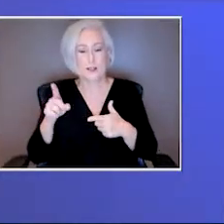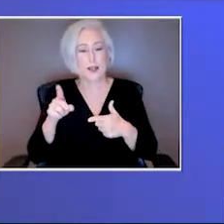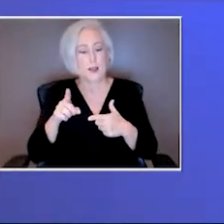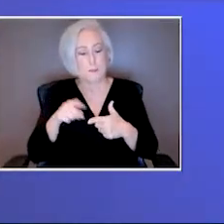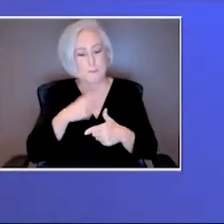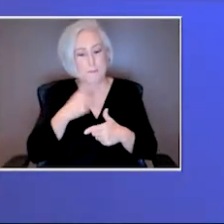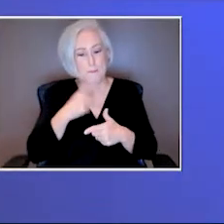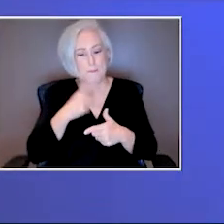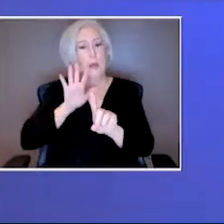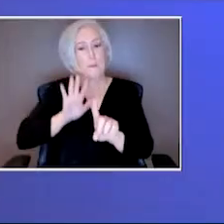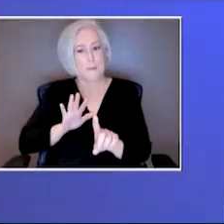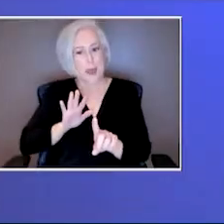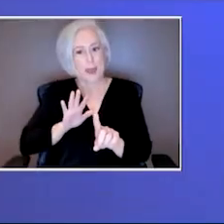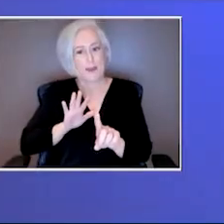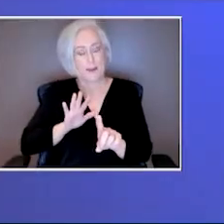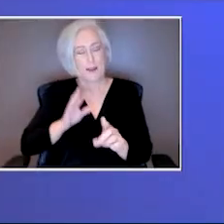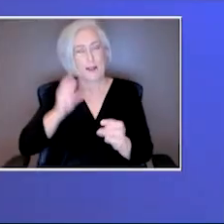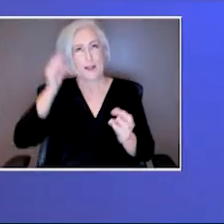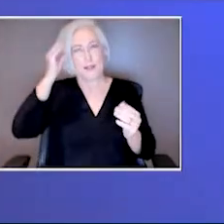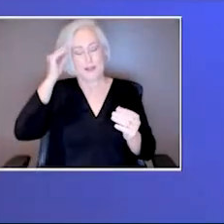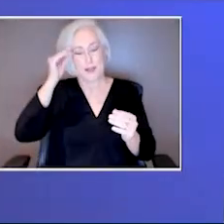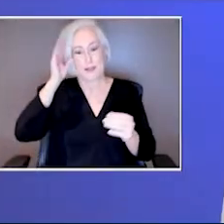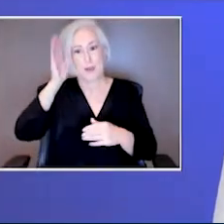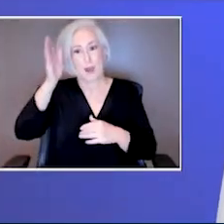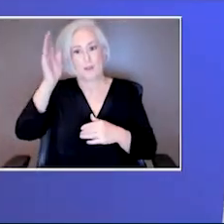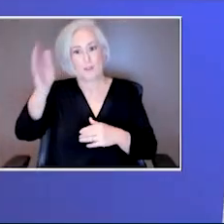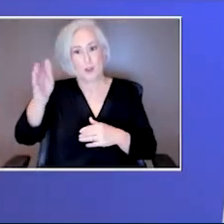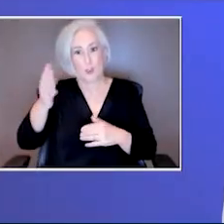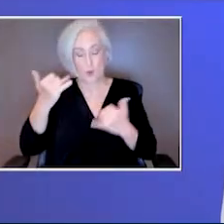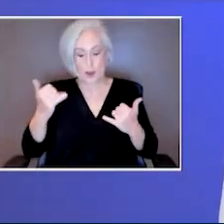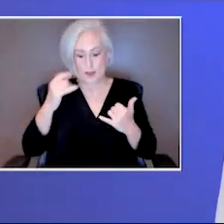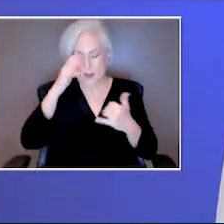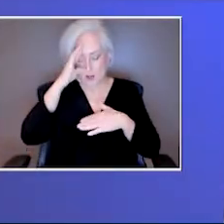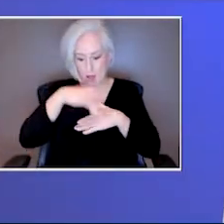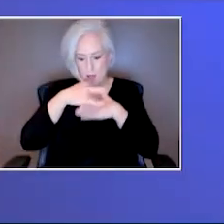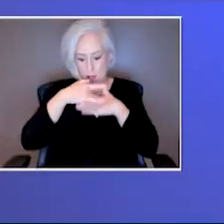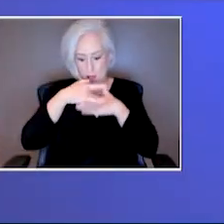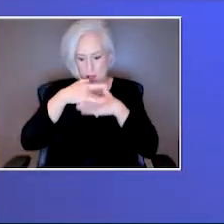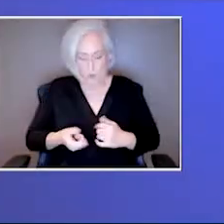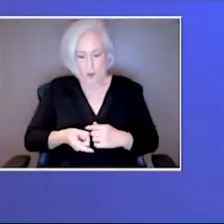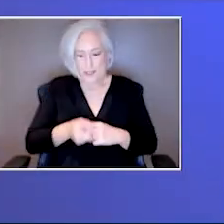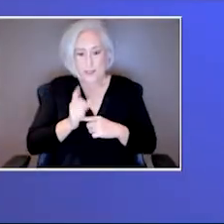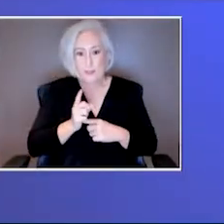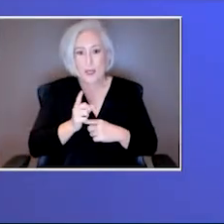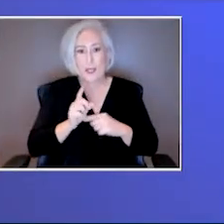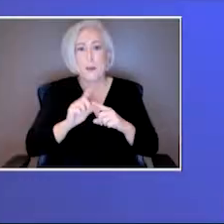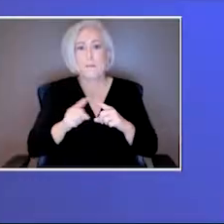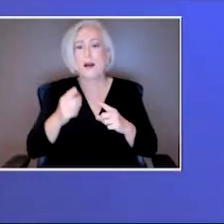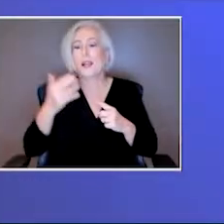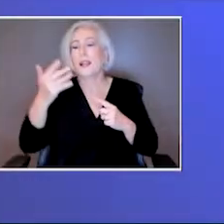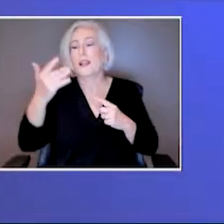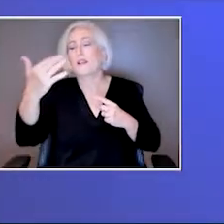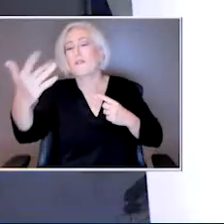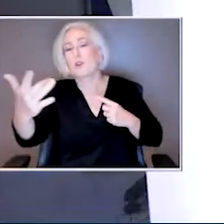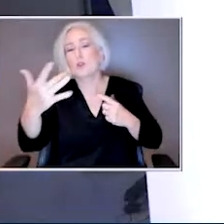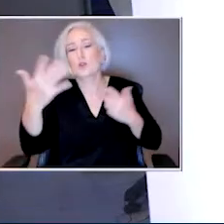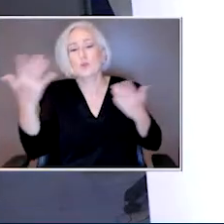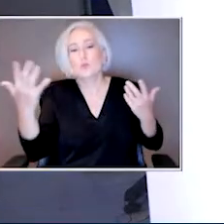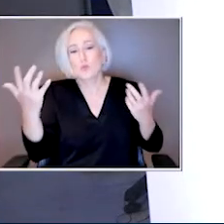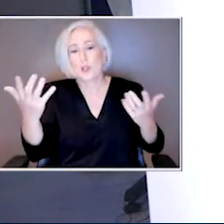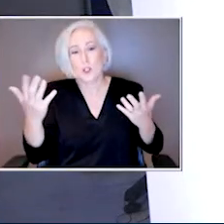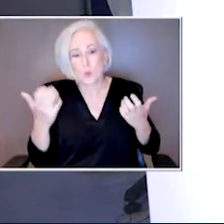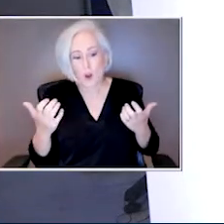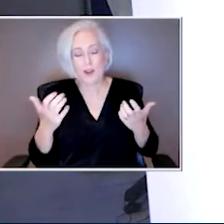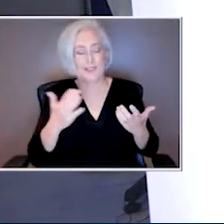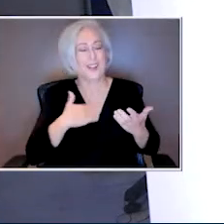Right now, I know you're so stuck in the present, and this is a big diagnosis, but where is your future at? Where do you want to be? And we're going to help you get there. And is that something that